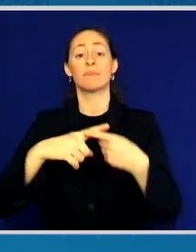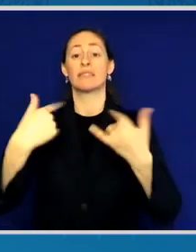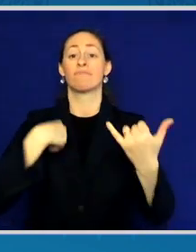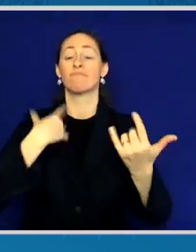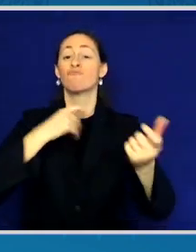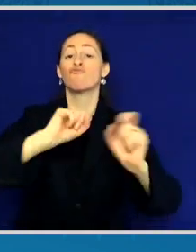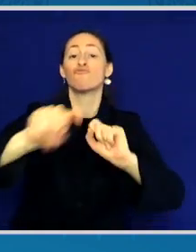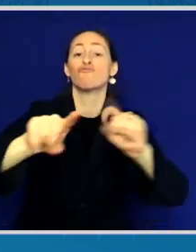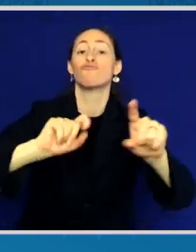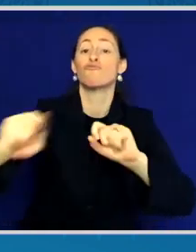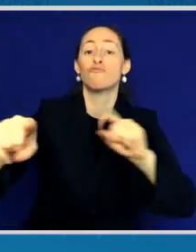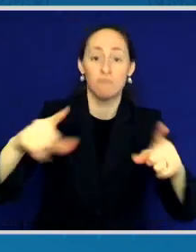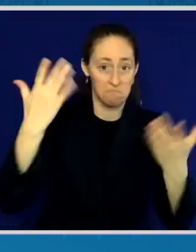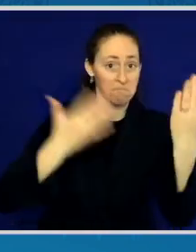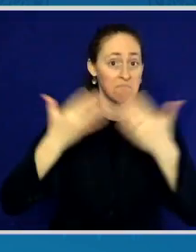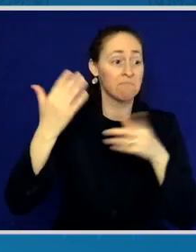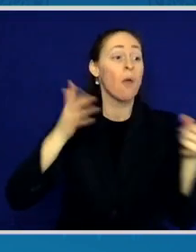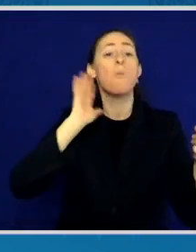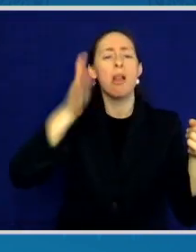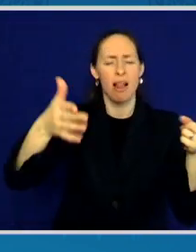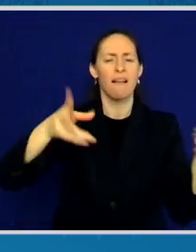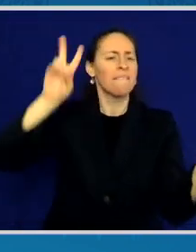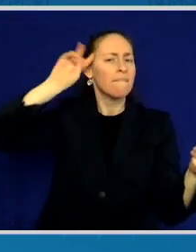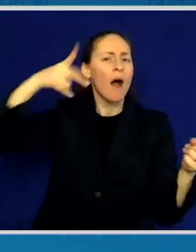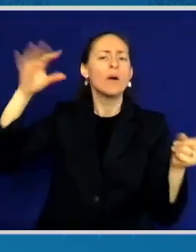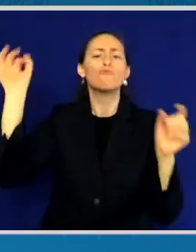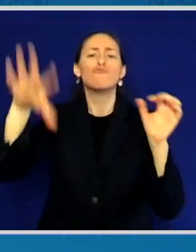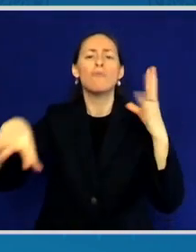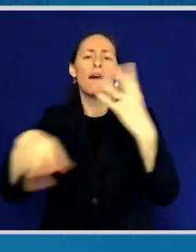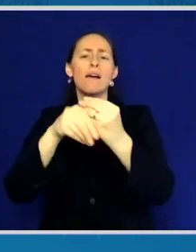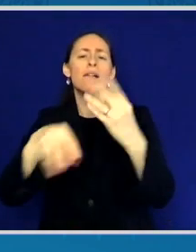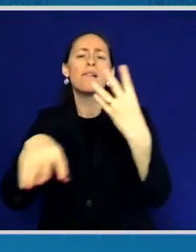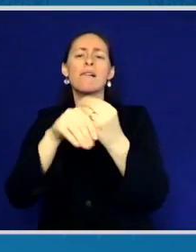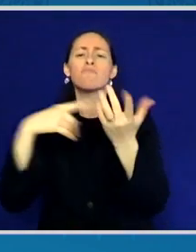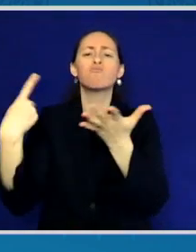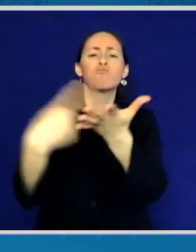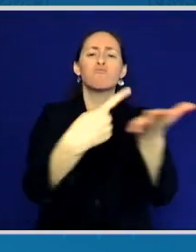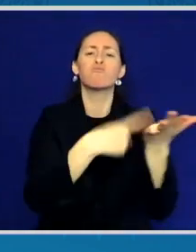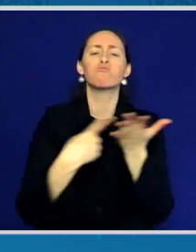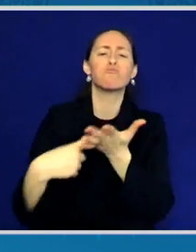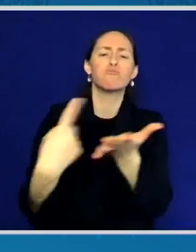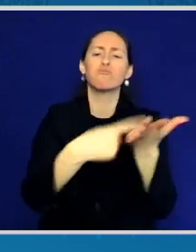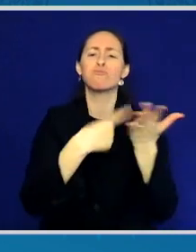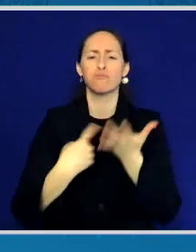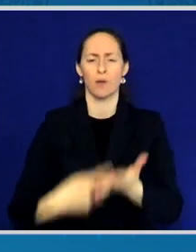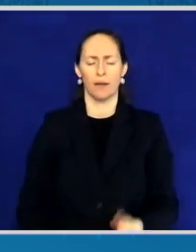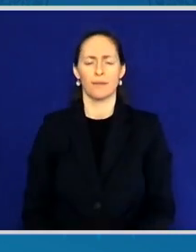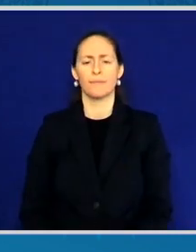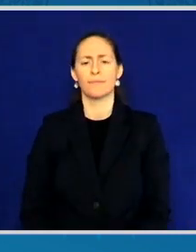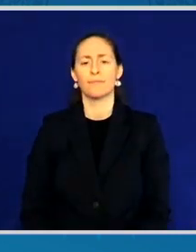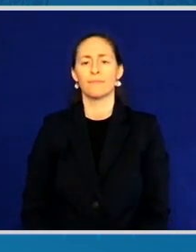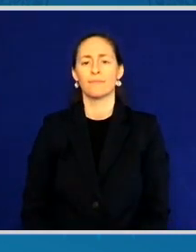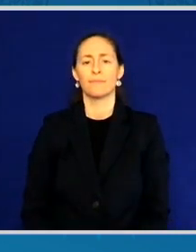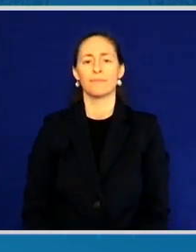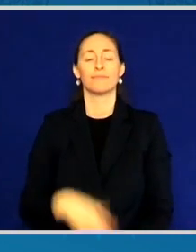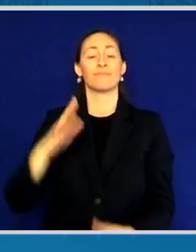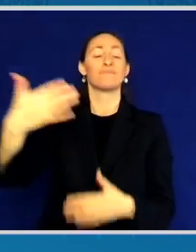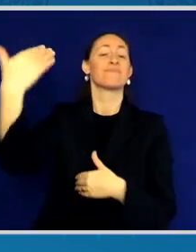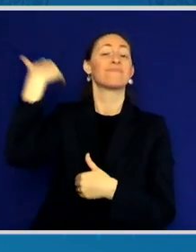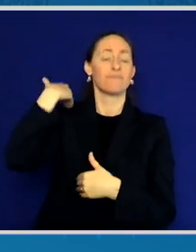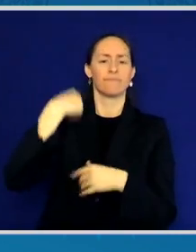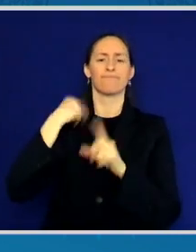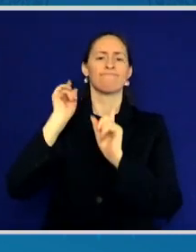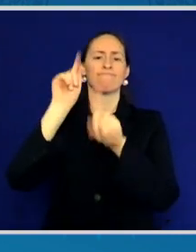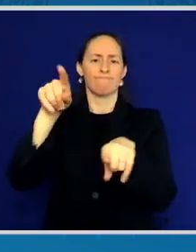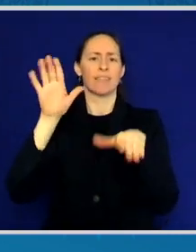questions, and we'll just do that way. Daryl, at the end, I was talking in the end of our hearing the other day, I said, run through the life of what